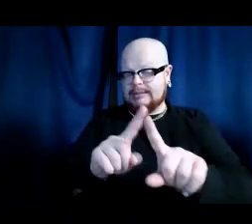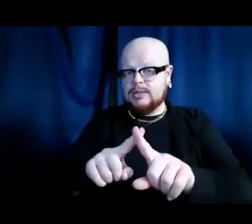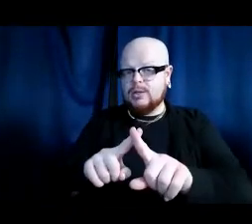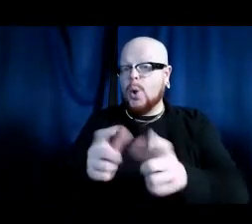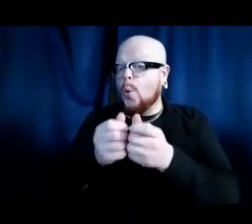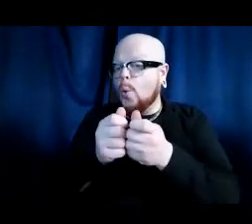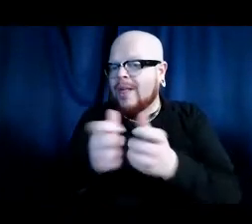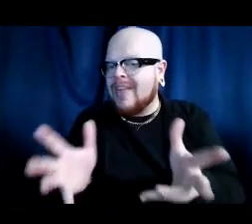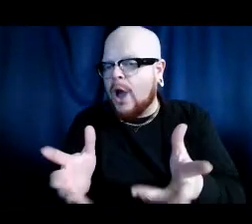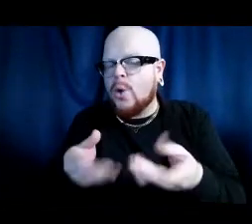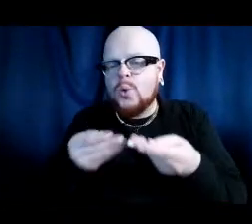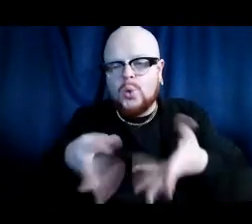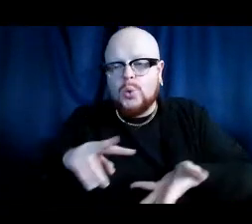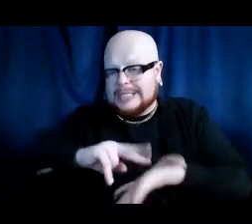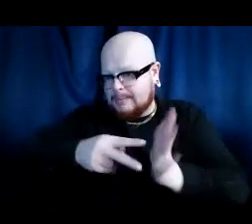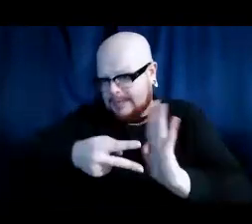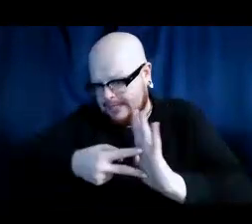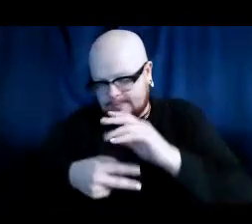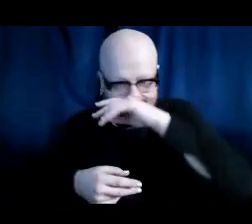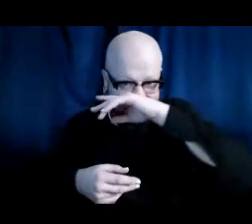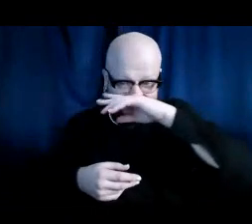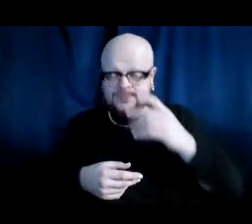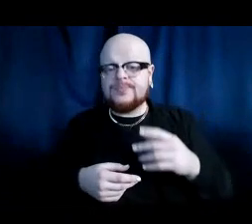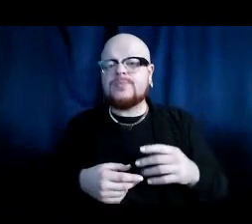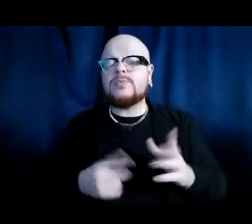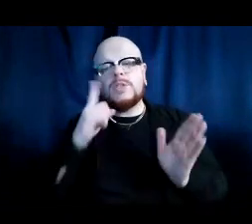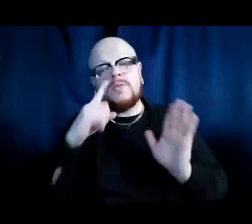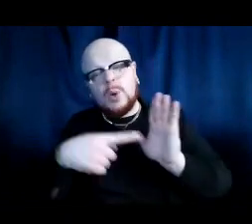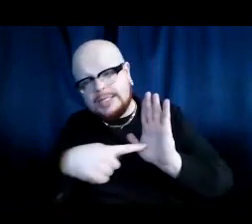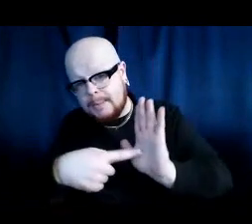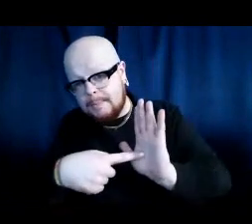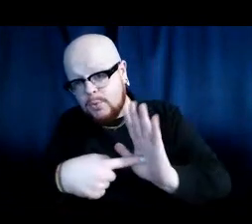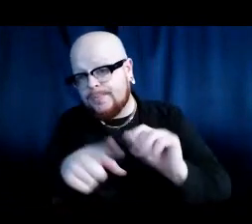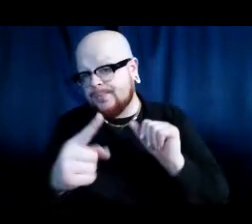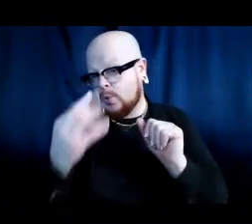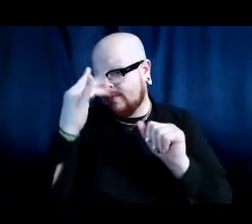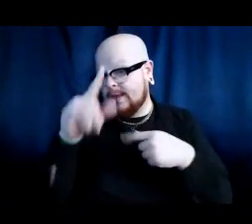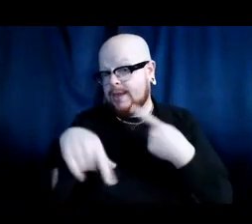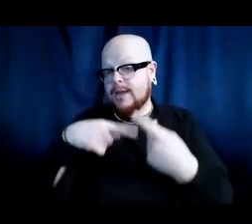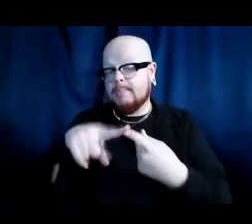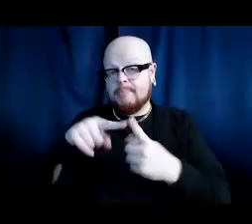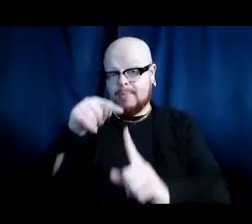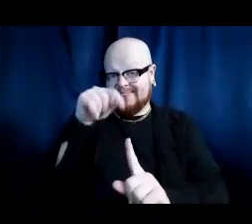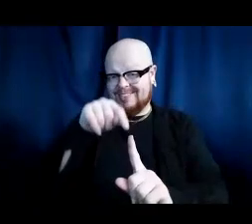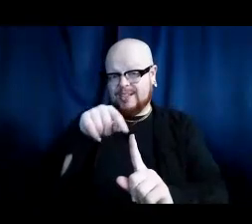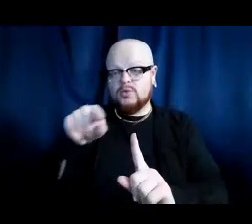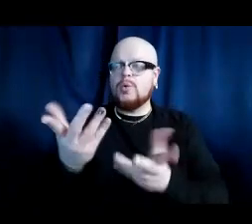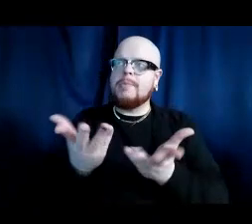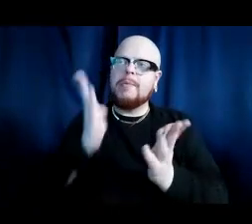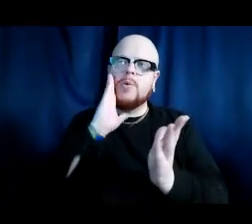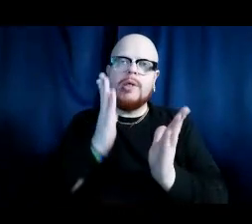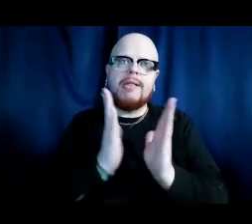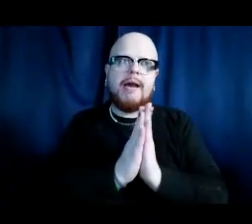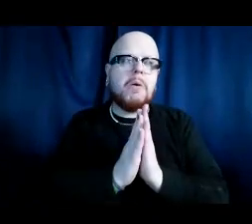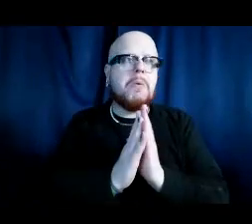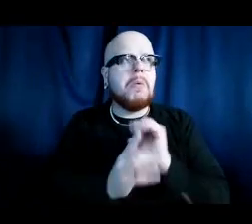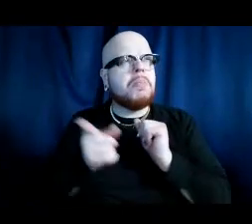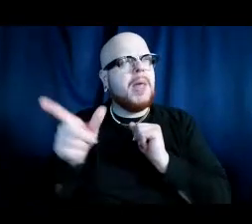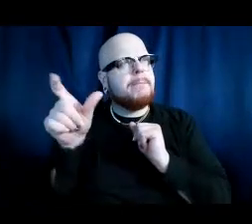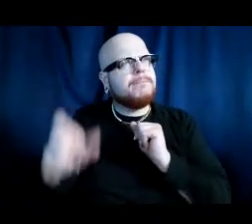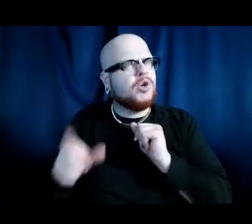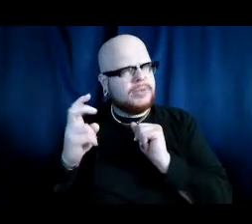For example, when you're considering this, you might ask, if someone is blind or has low vision, can